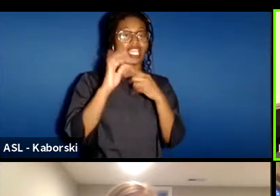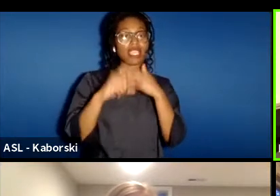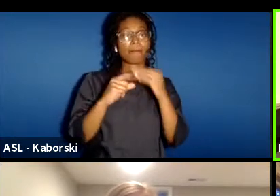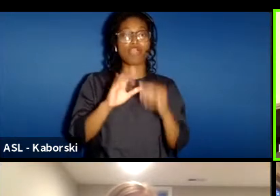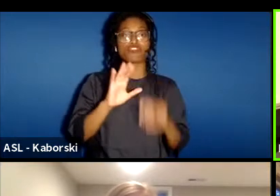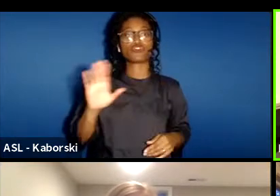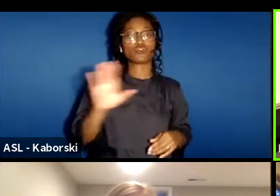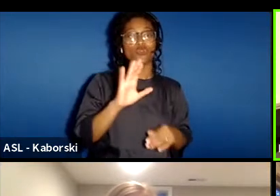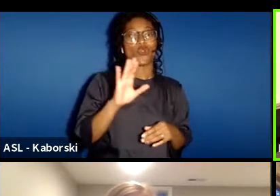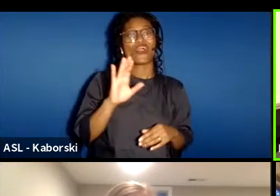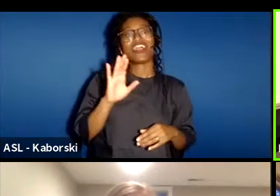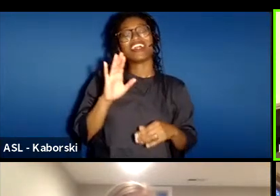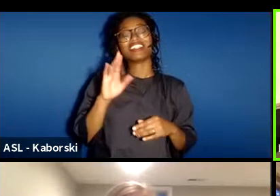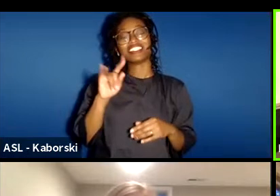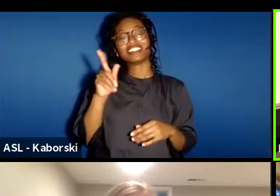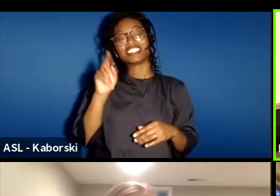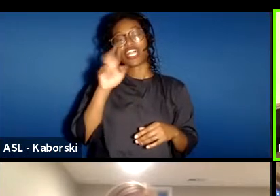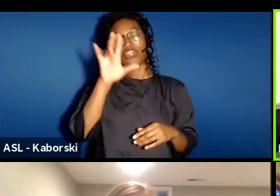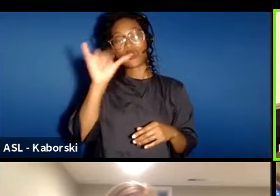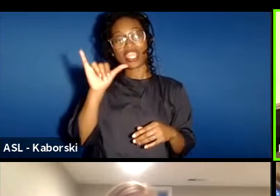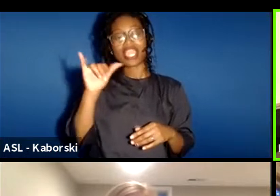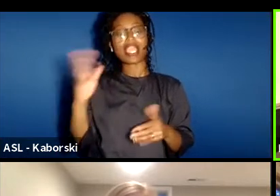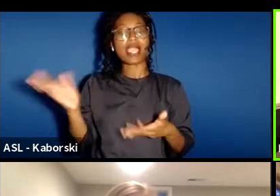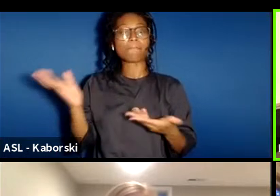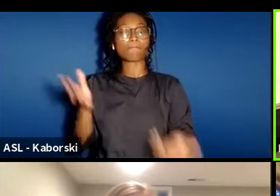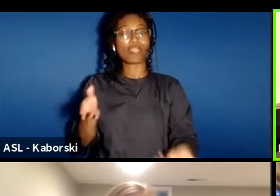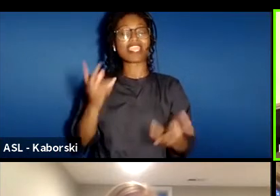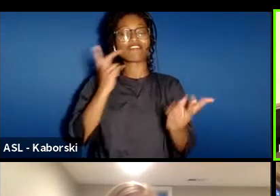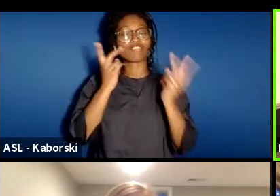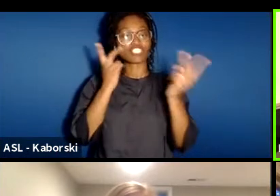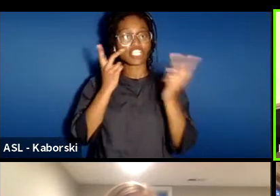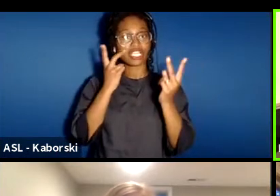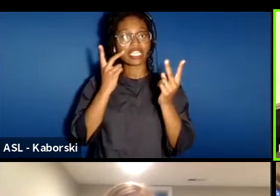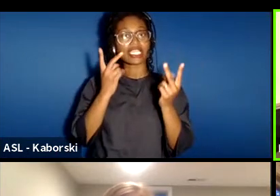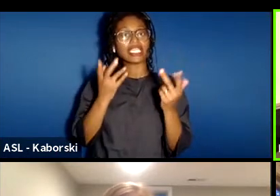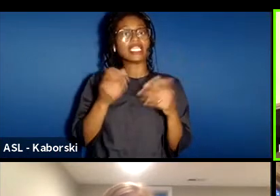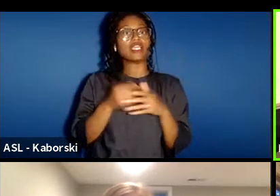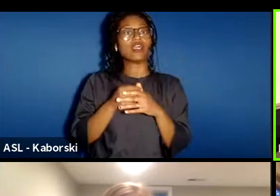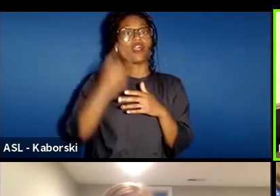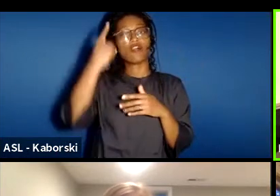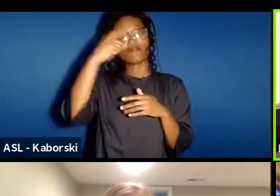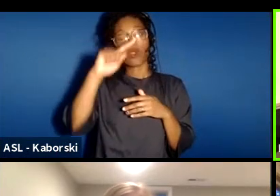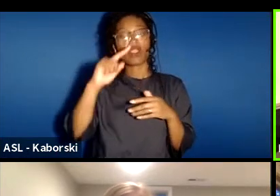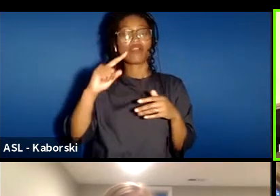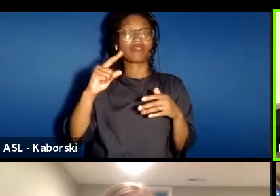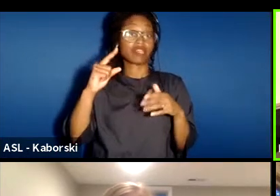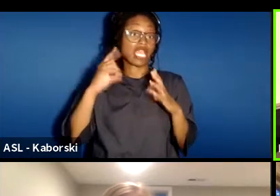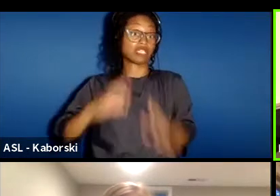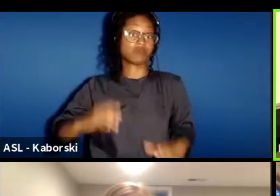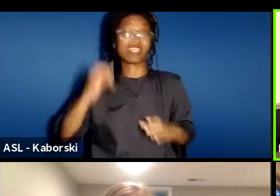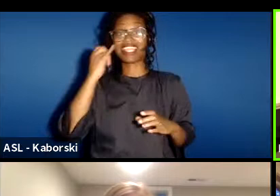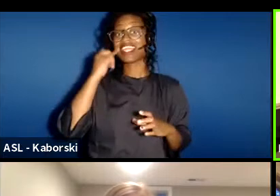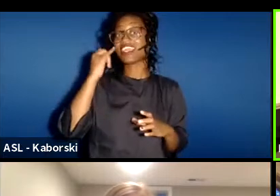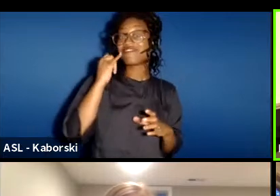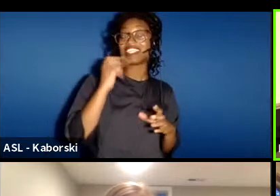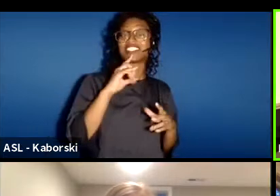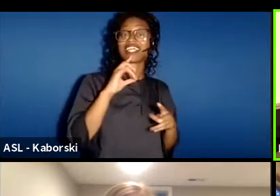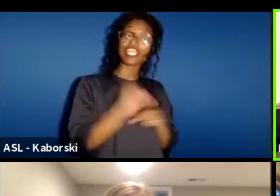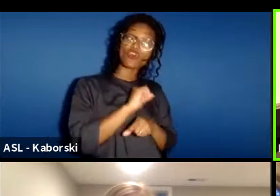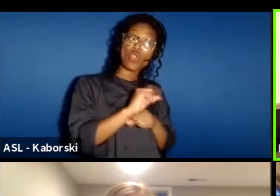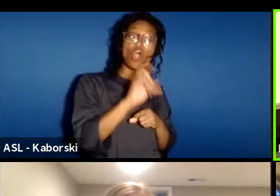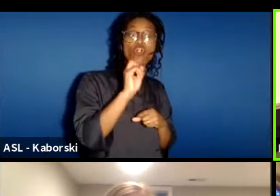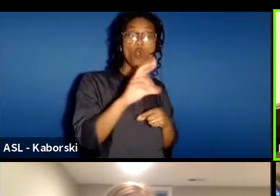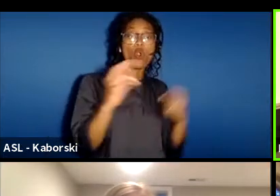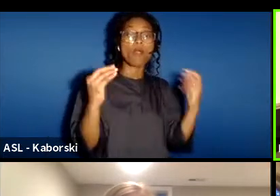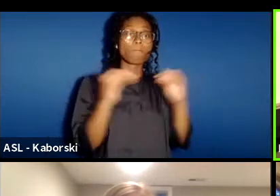distillery and trying to bring it, visually to the customer, whether it's, very literal or maybe